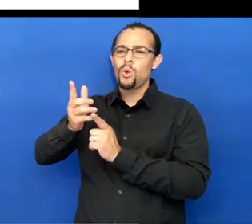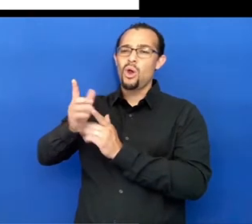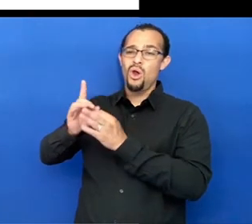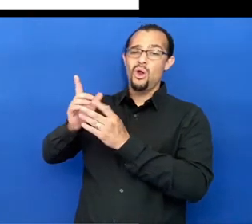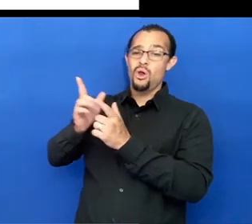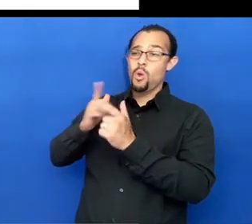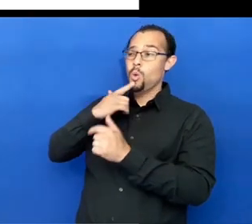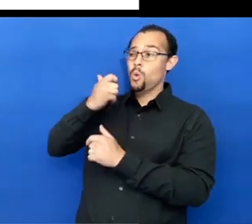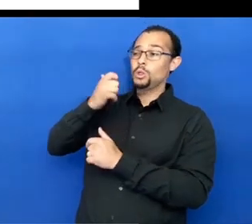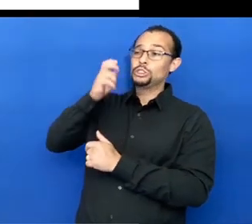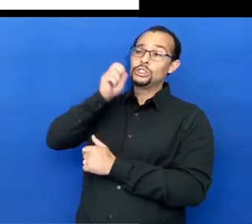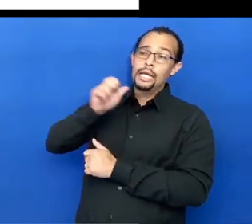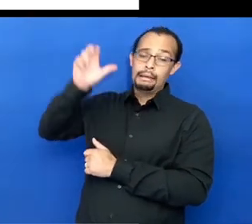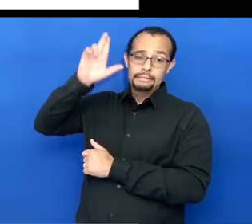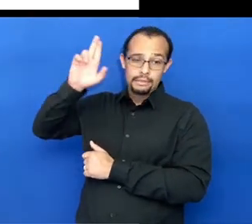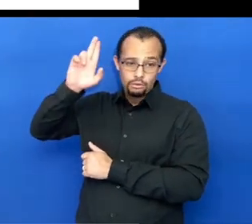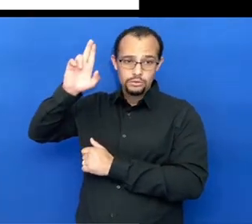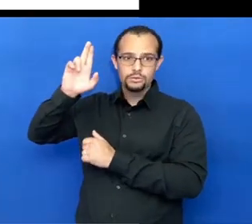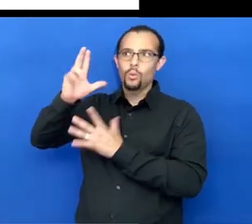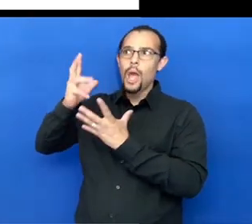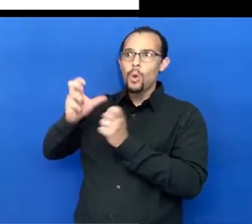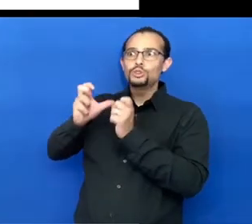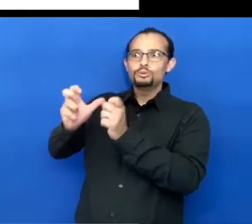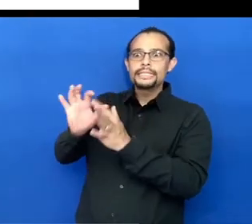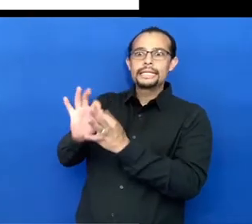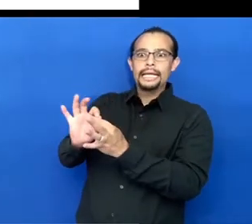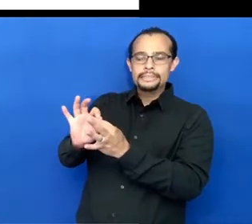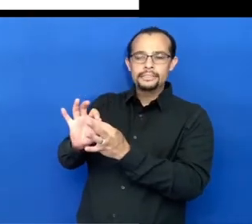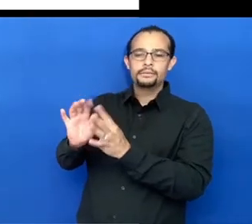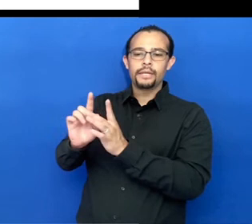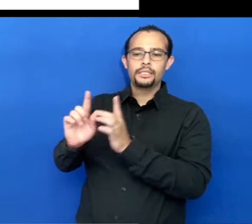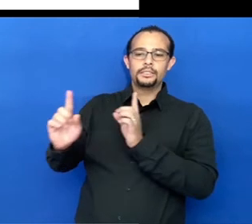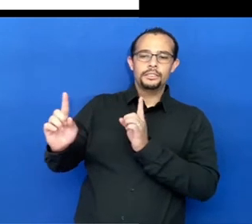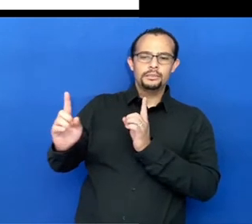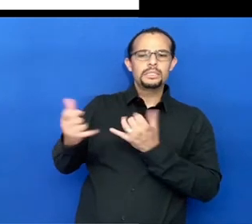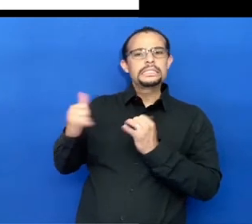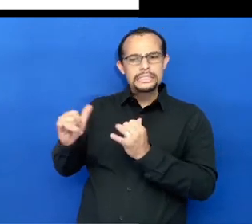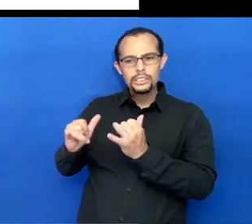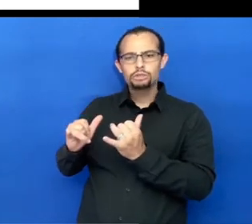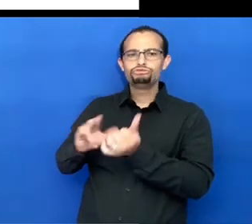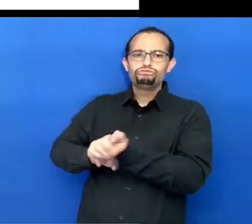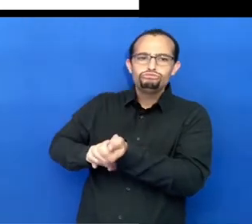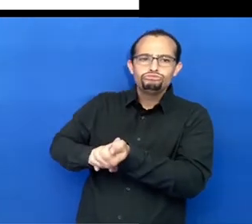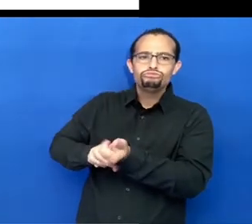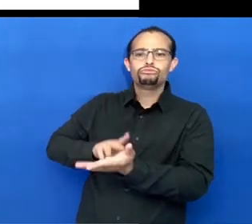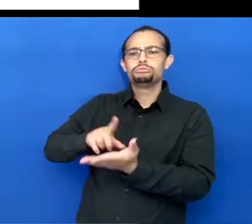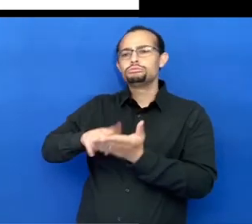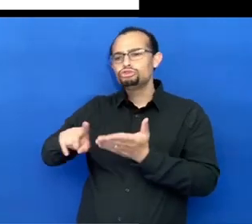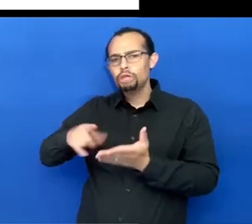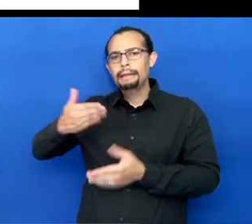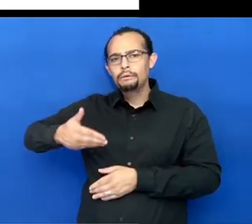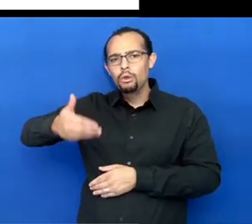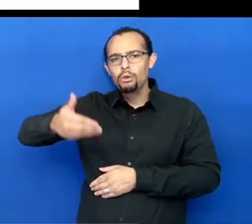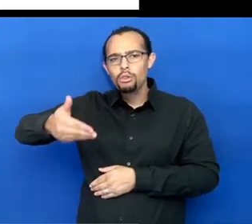grandparents, our great aunts and uncles that we may have to definitely stay connected with in different platforms, but we want to check on